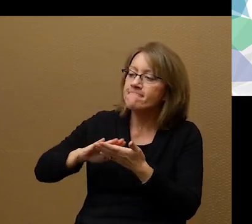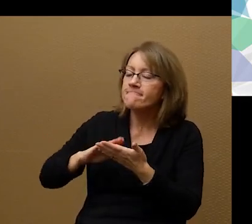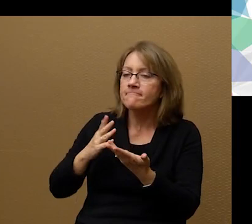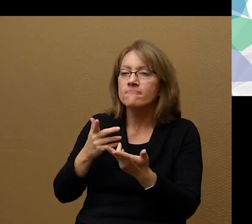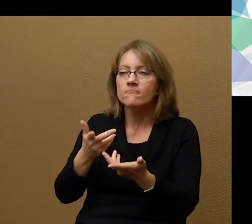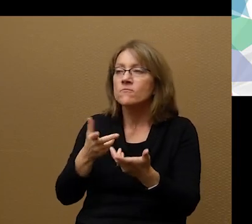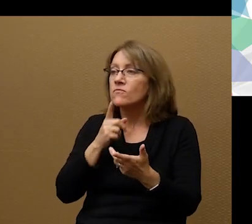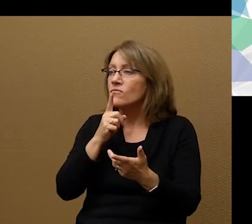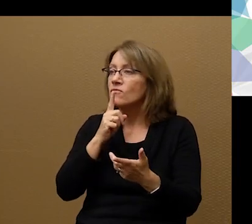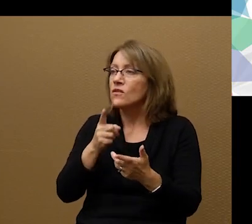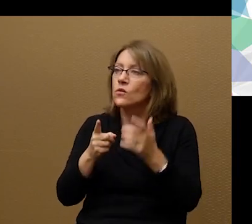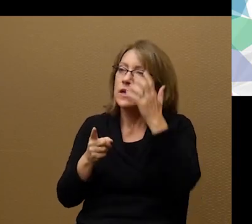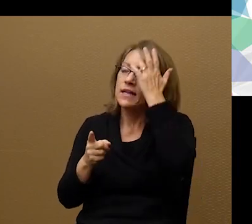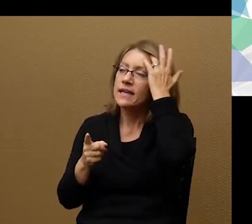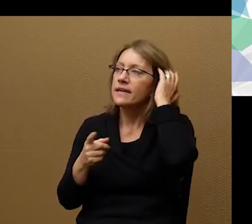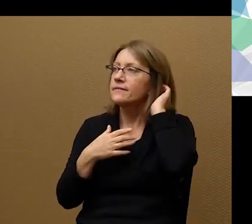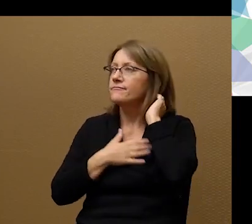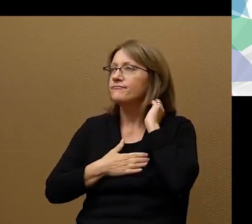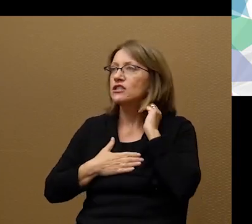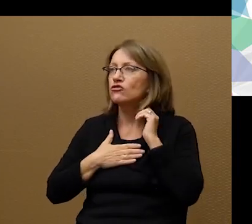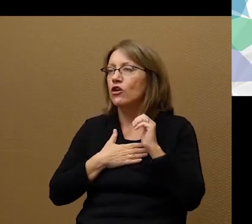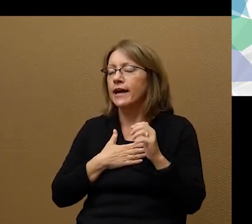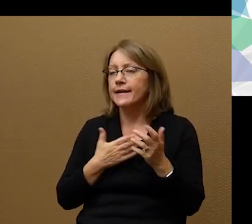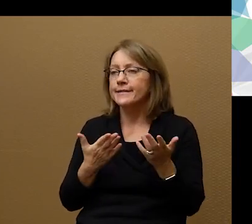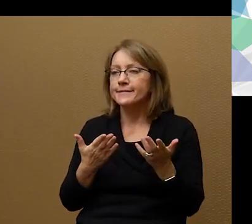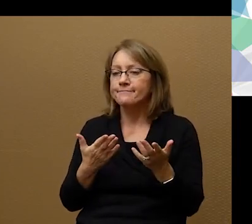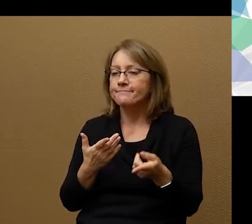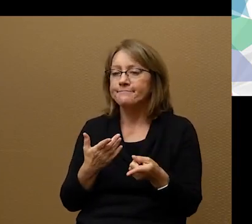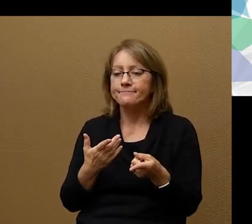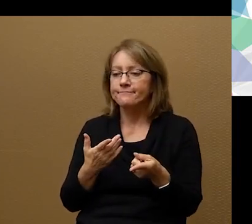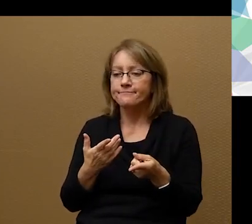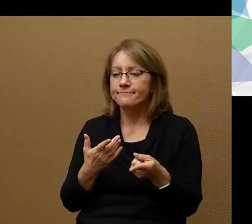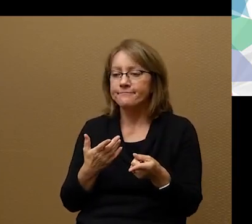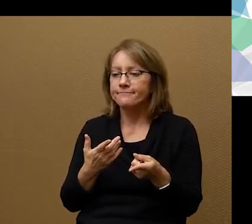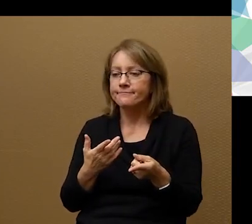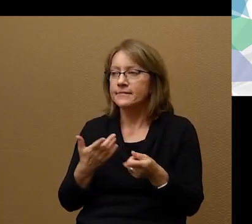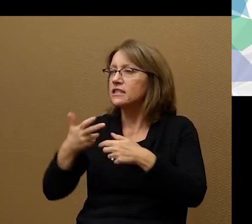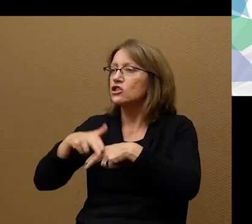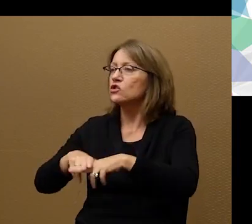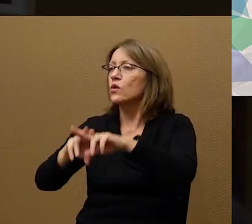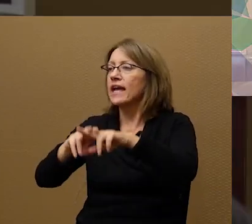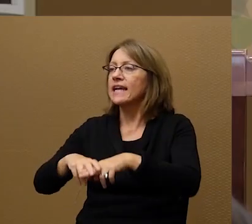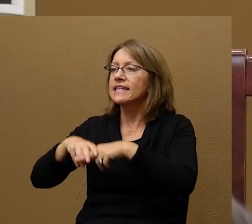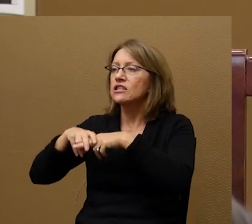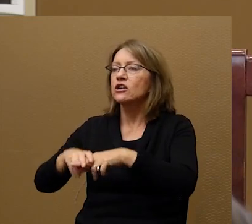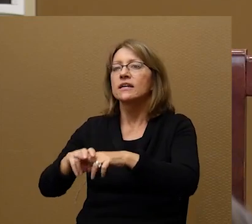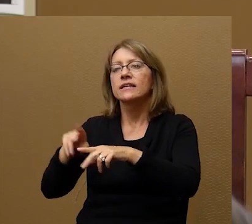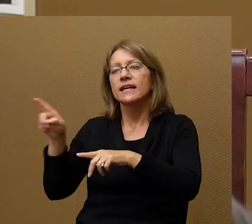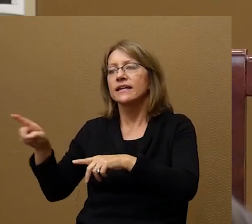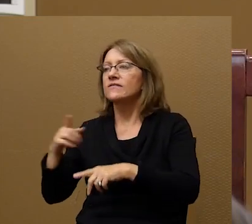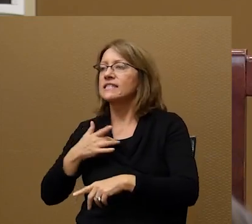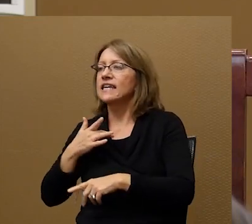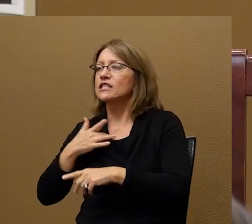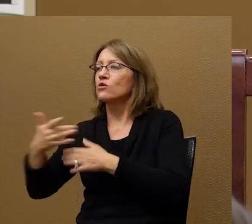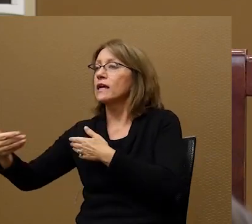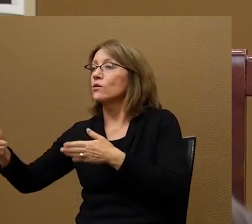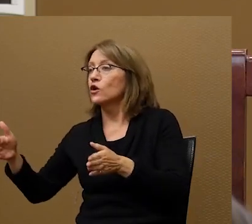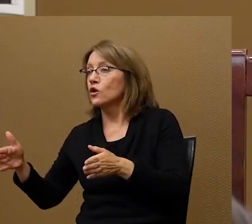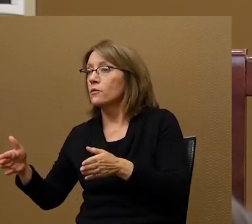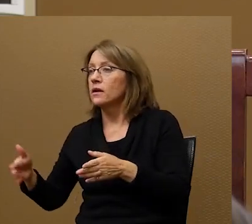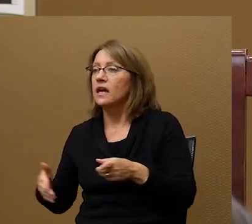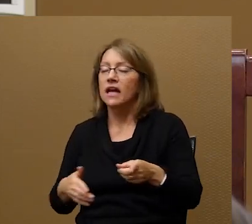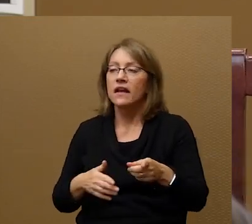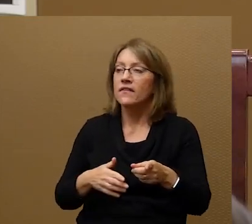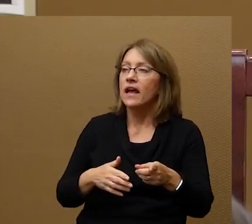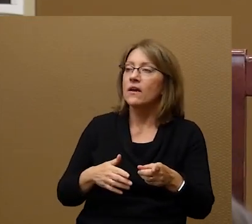they really like the swing in the sensory room. And they will